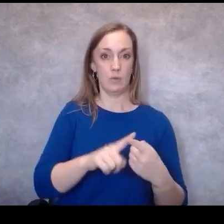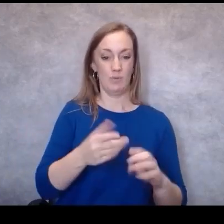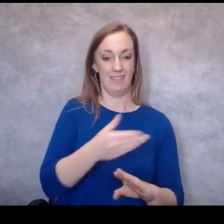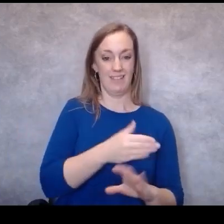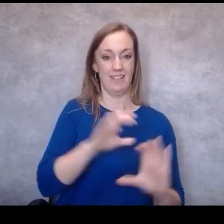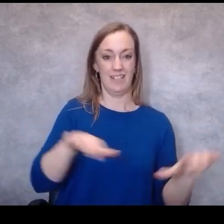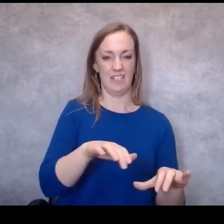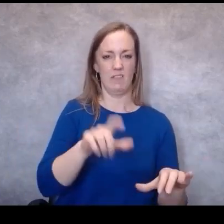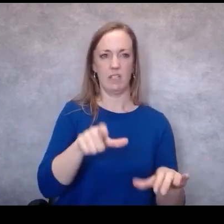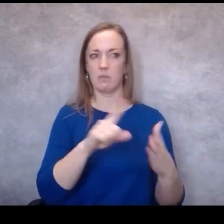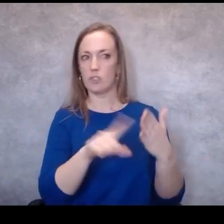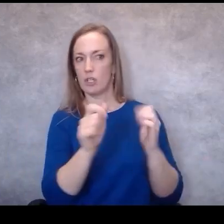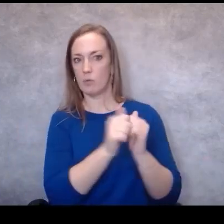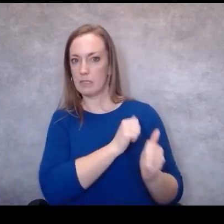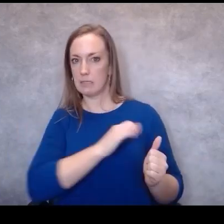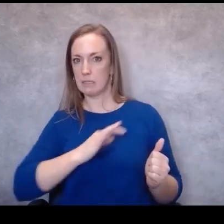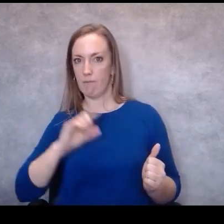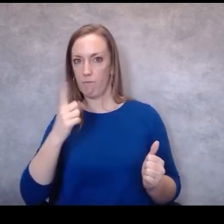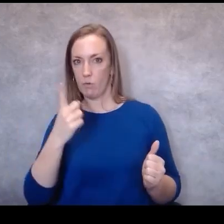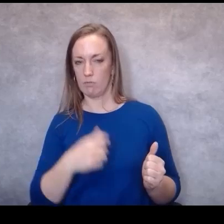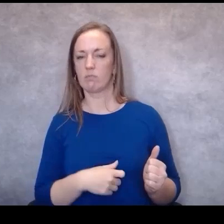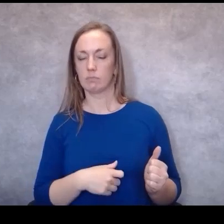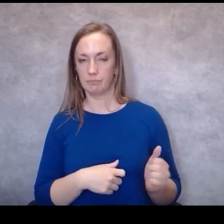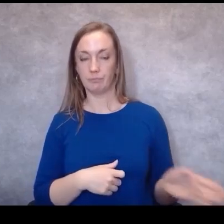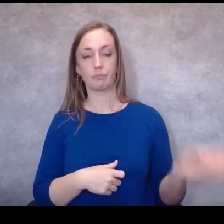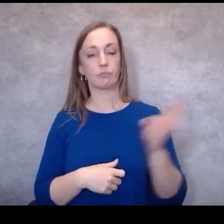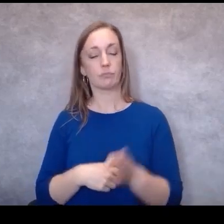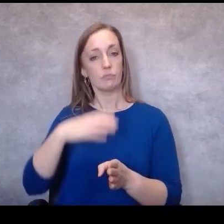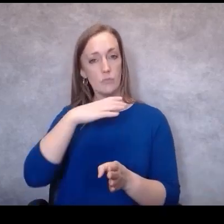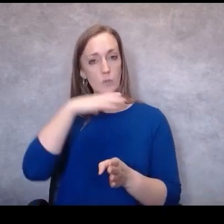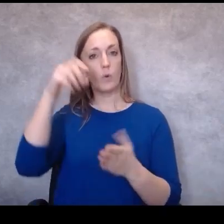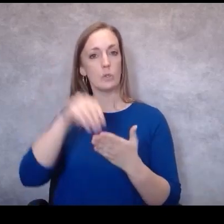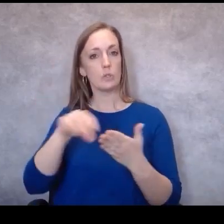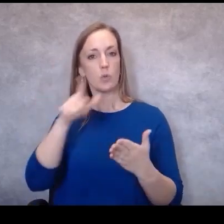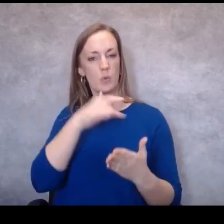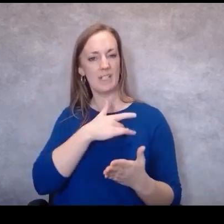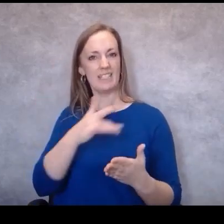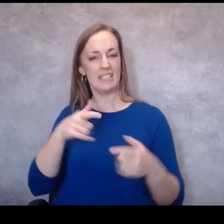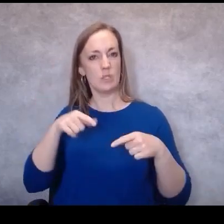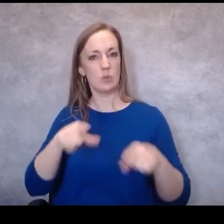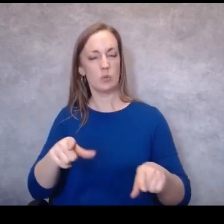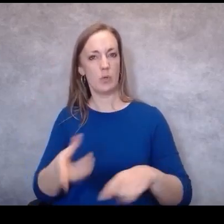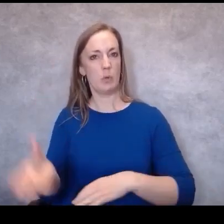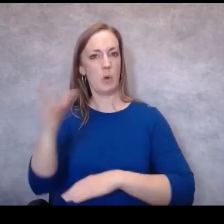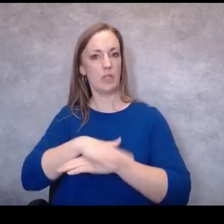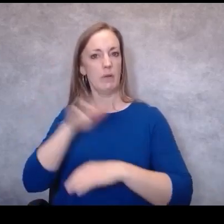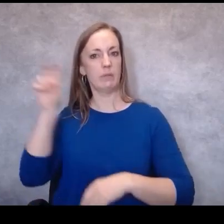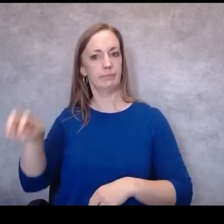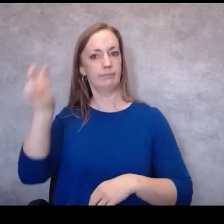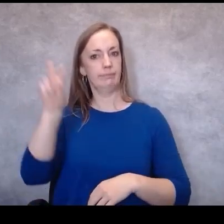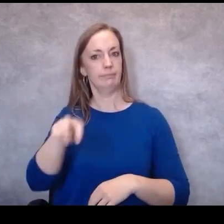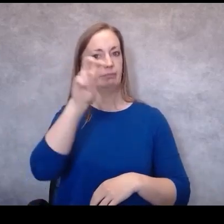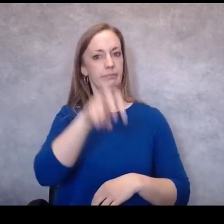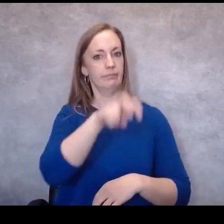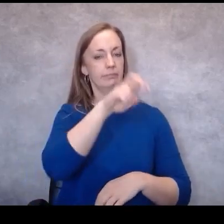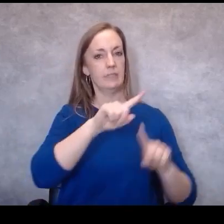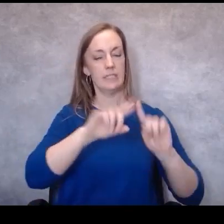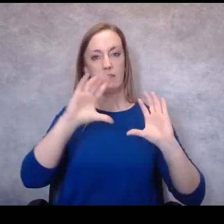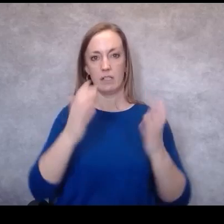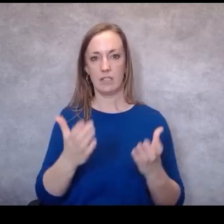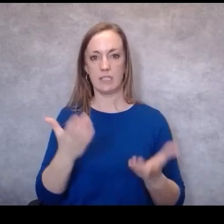activity. An older student who travels to multiple spaces in the building throughout the day may need a portable calm